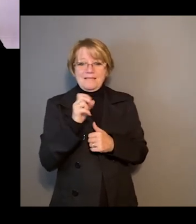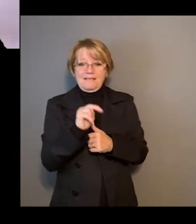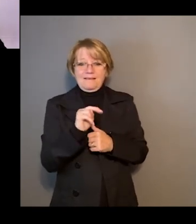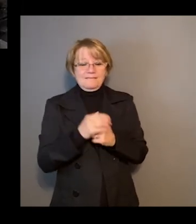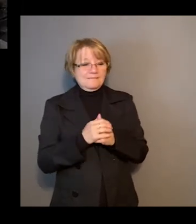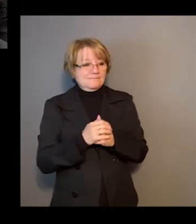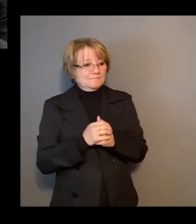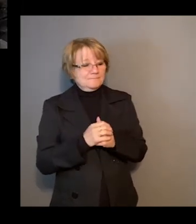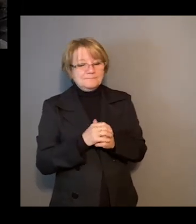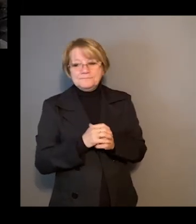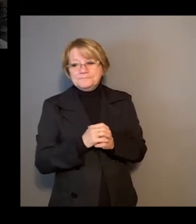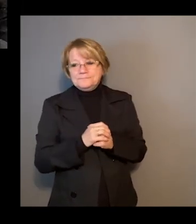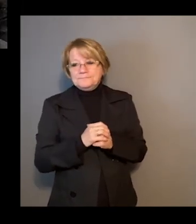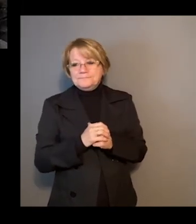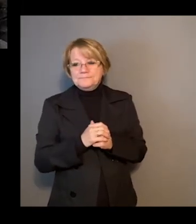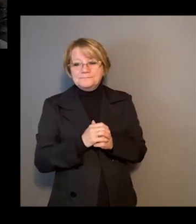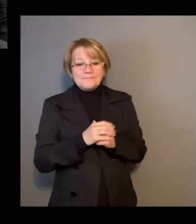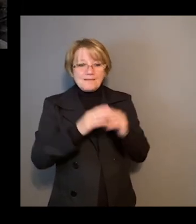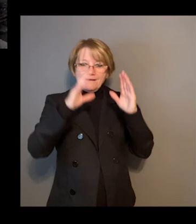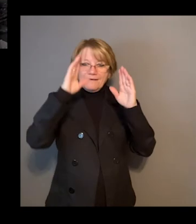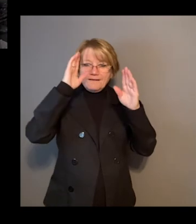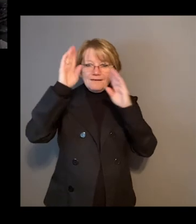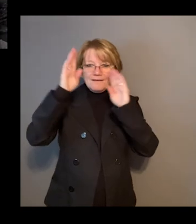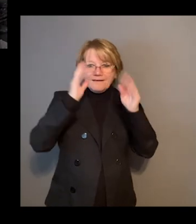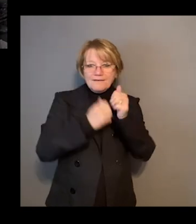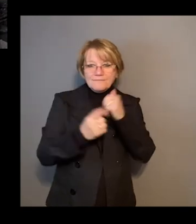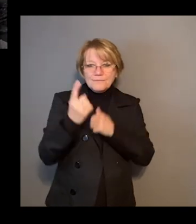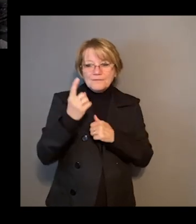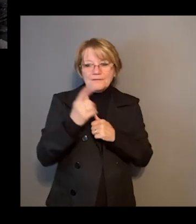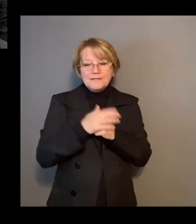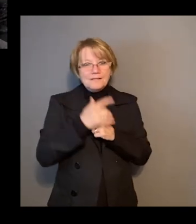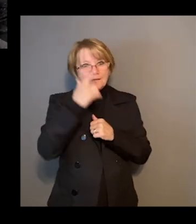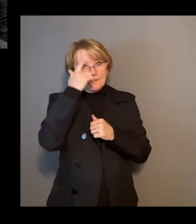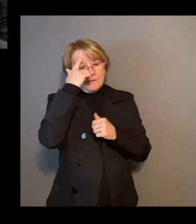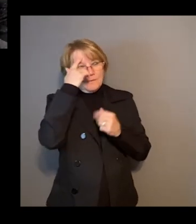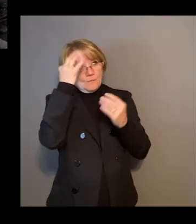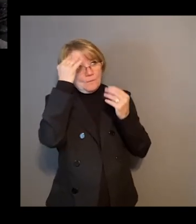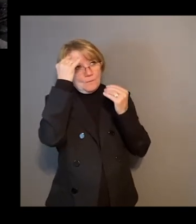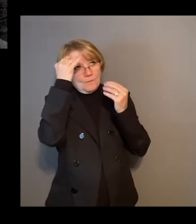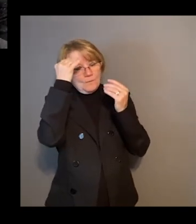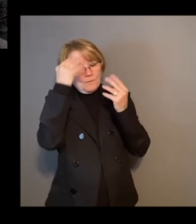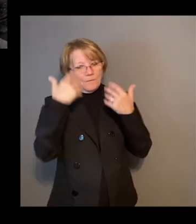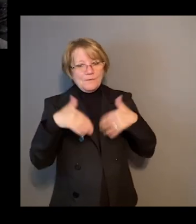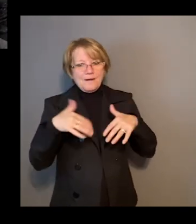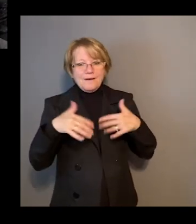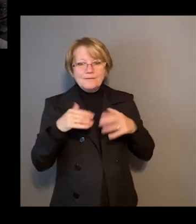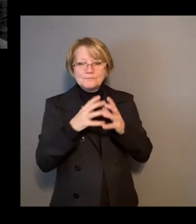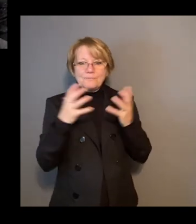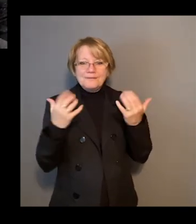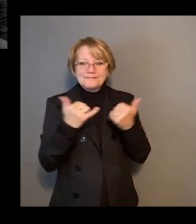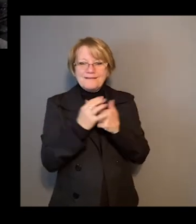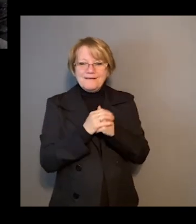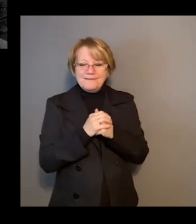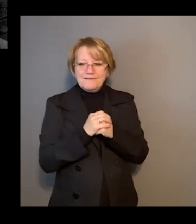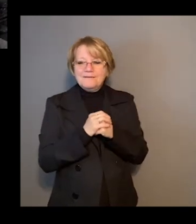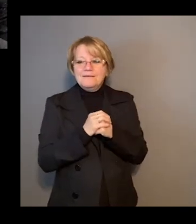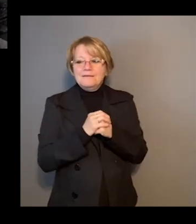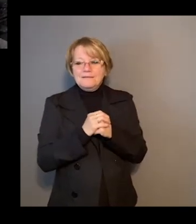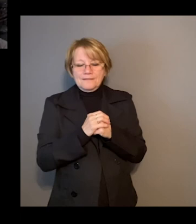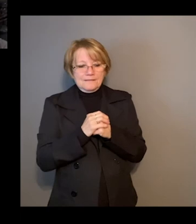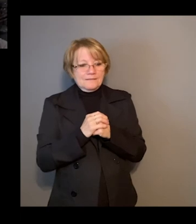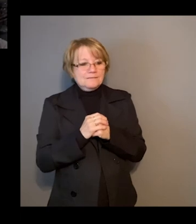Hi, everyone. My brain is boiling now. There's so much to like wrap my head around, but I'm going to